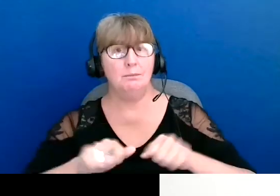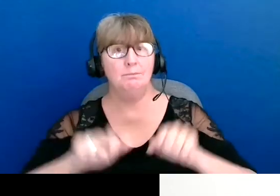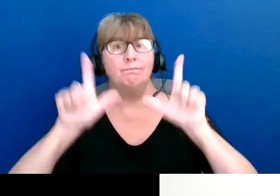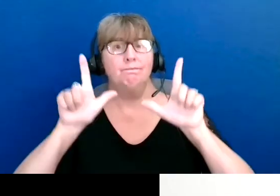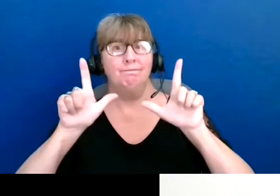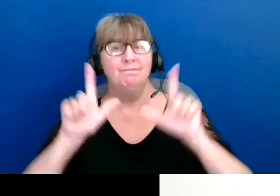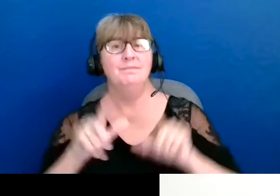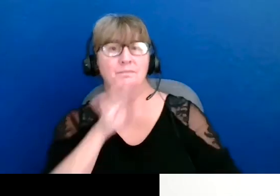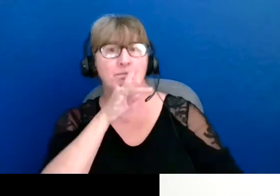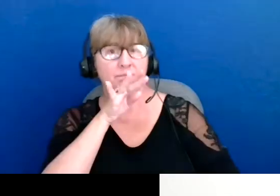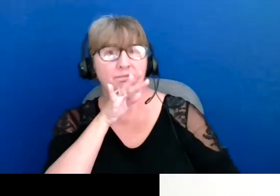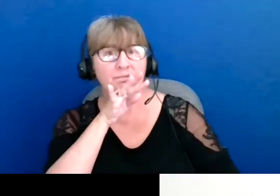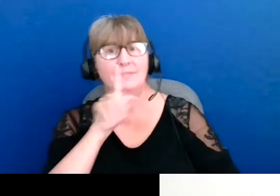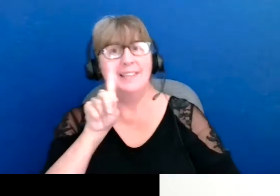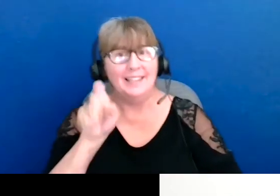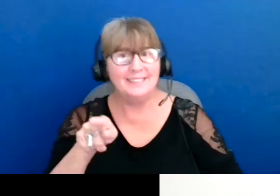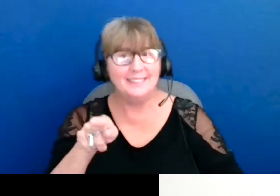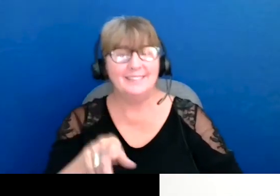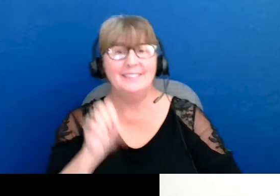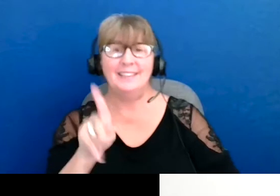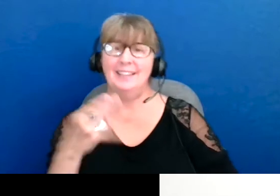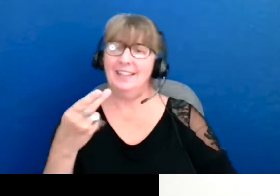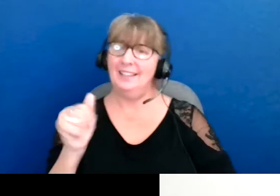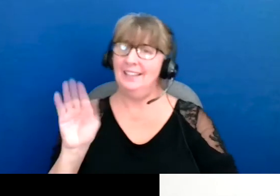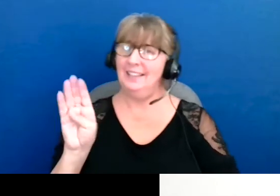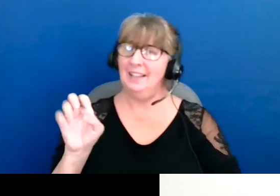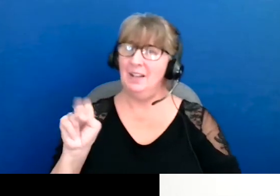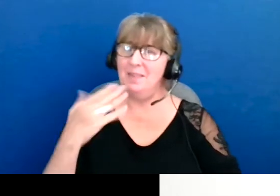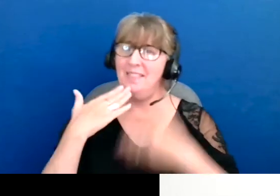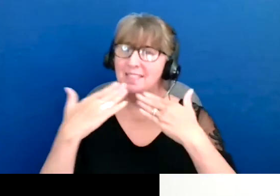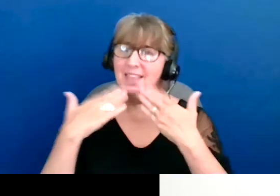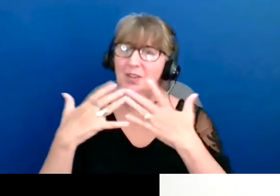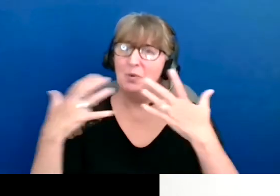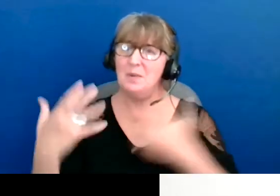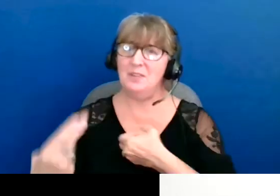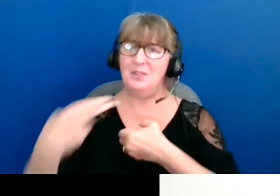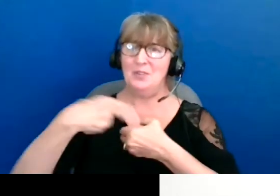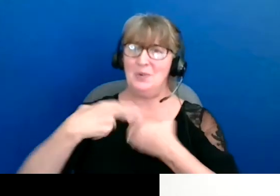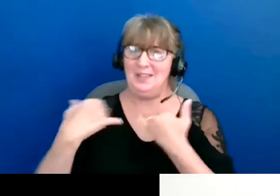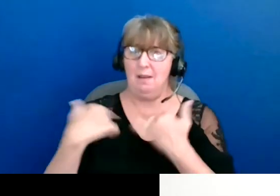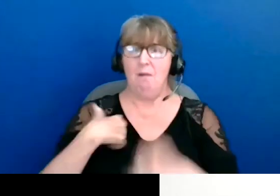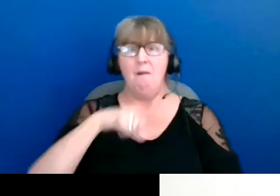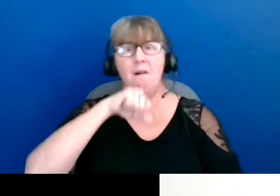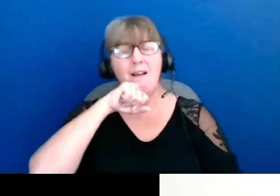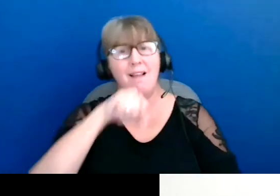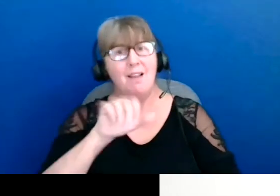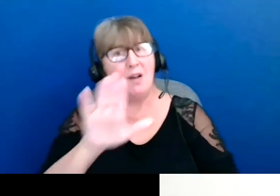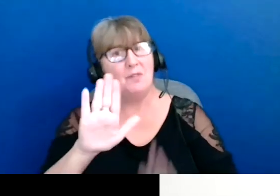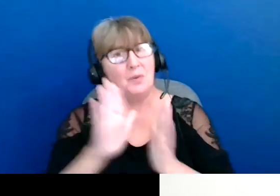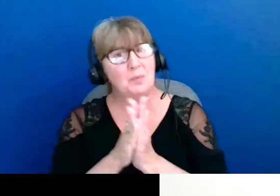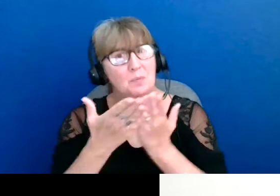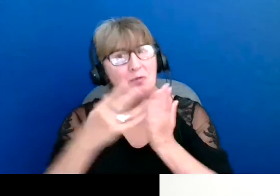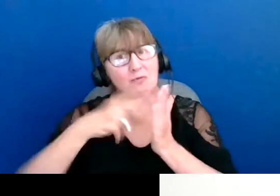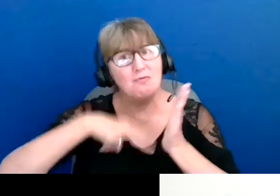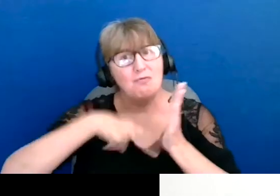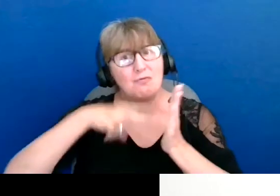with that, let's get started. Haben, thank you so much for joining us today. I absolutely loved reading your book, and I hope others got